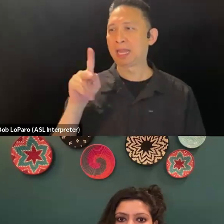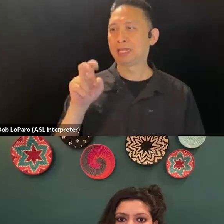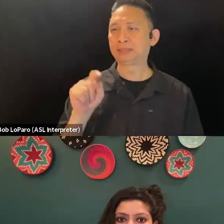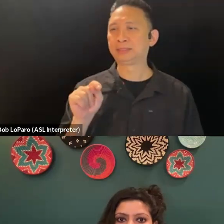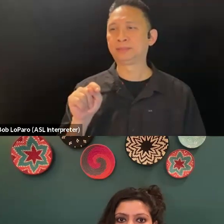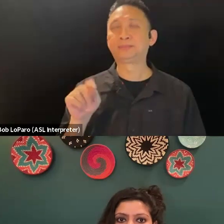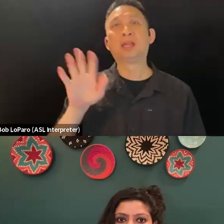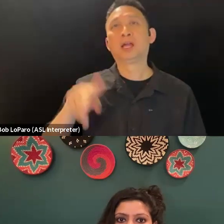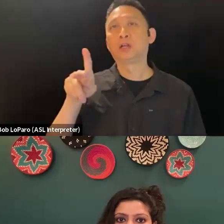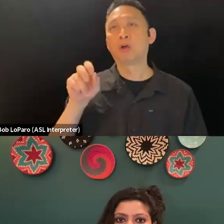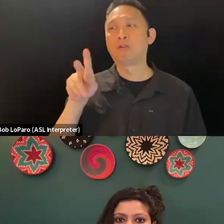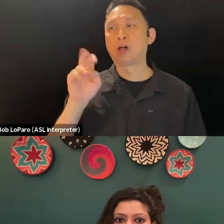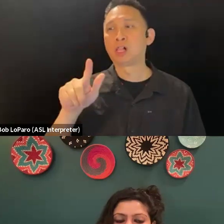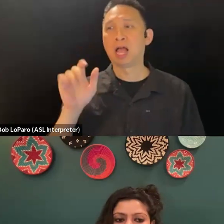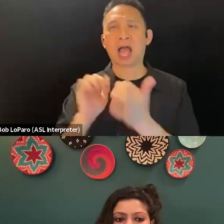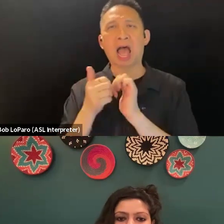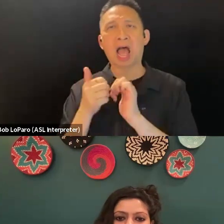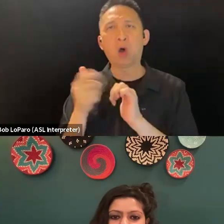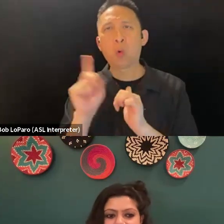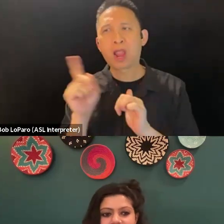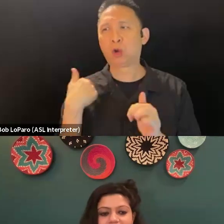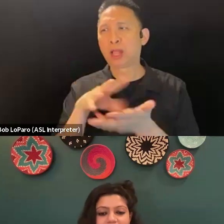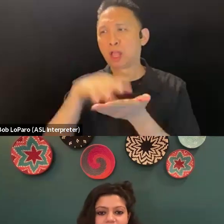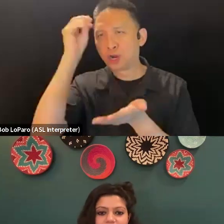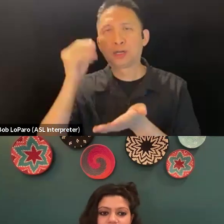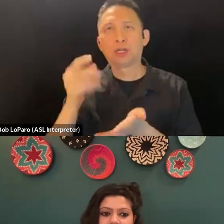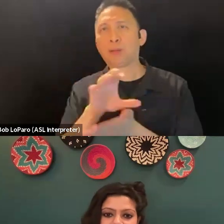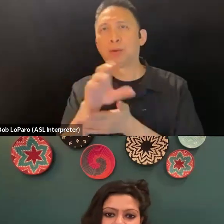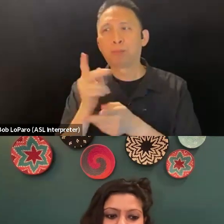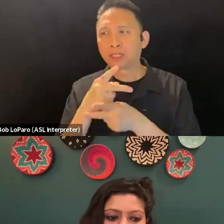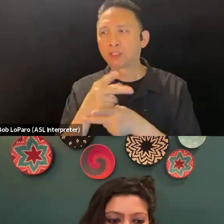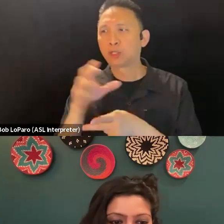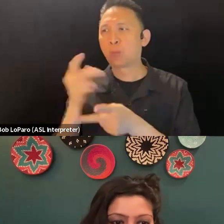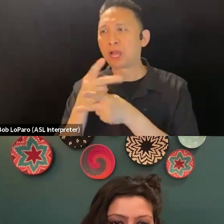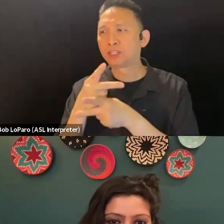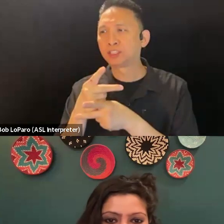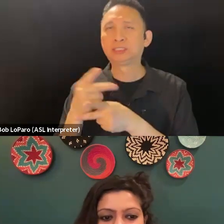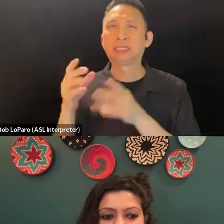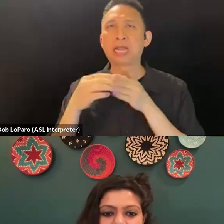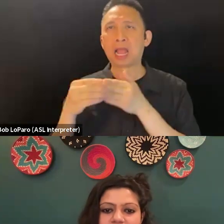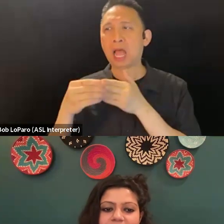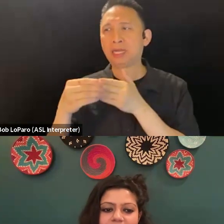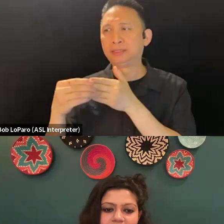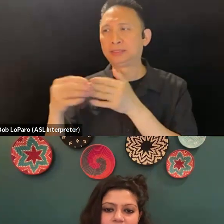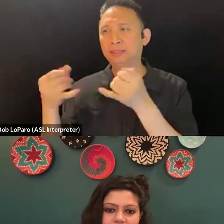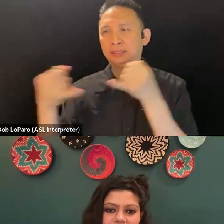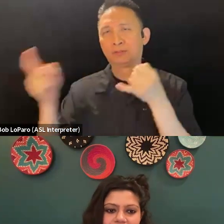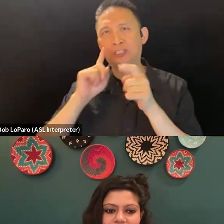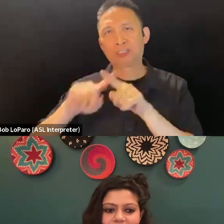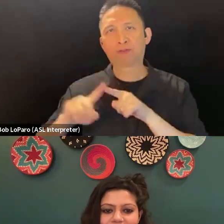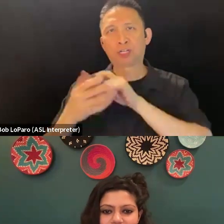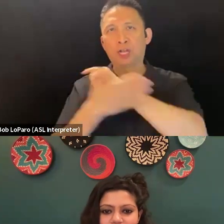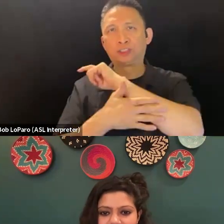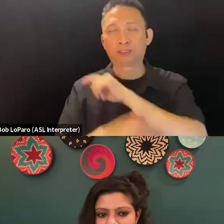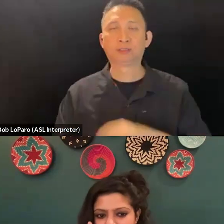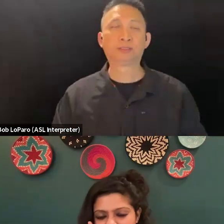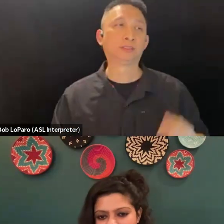make the margin the new center, or I don't at all say that one should compromise the social